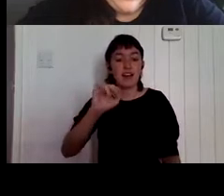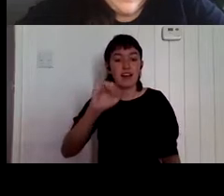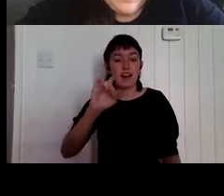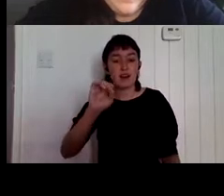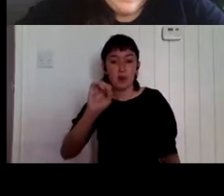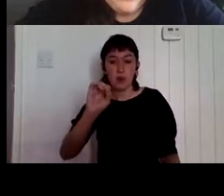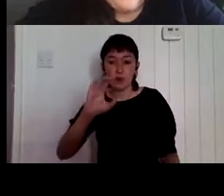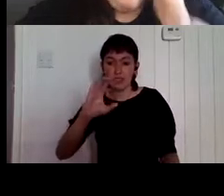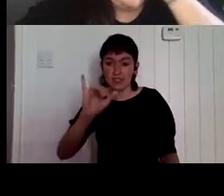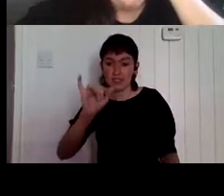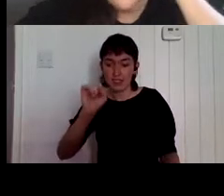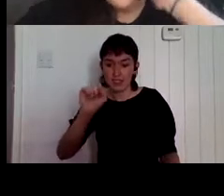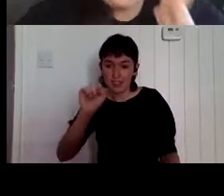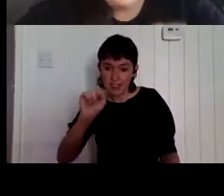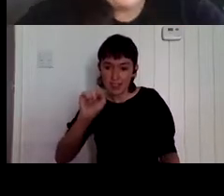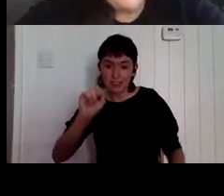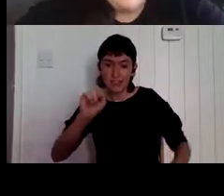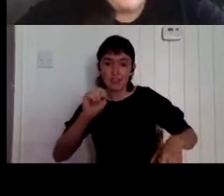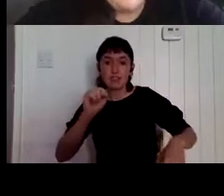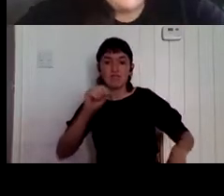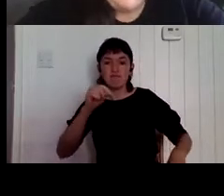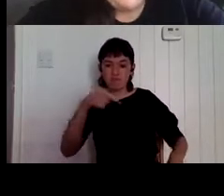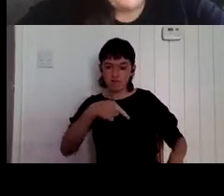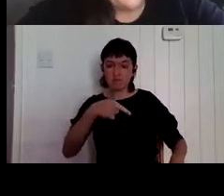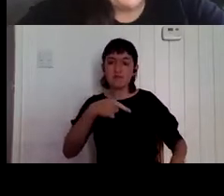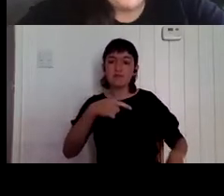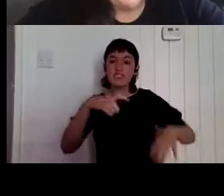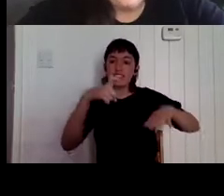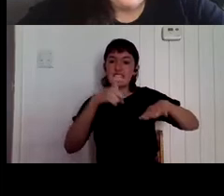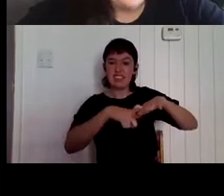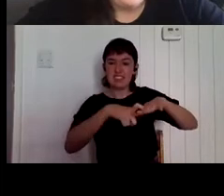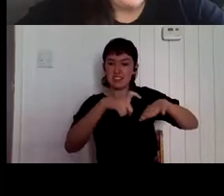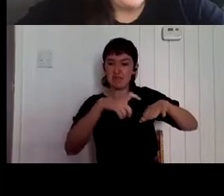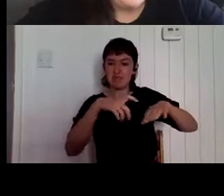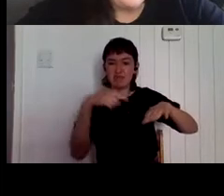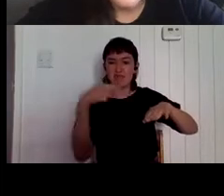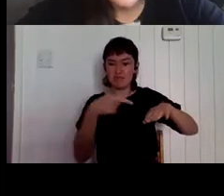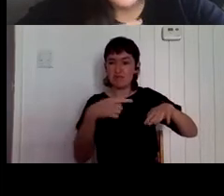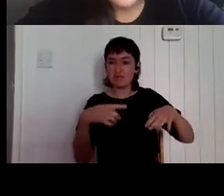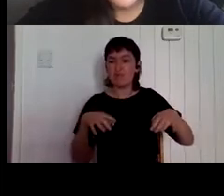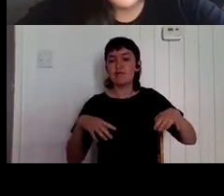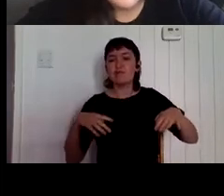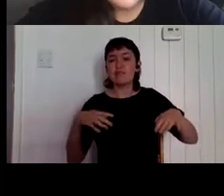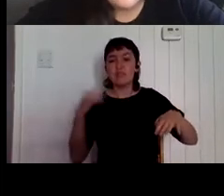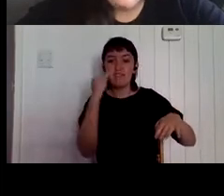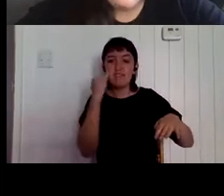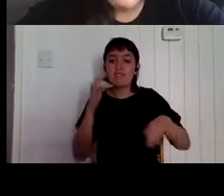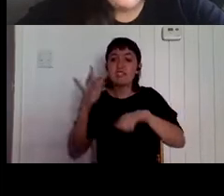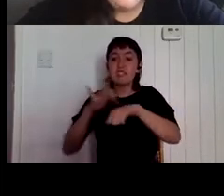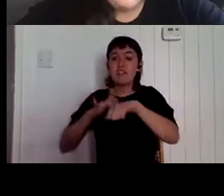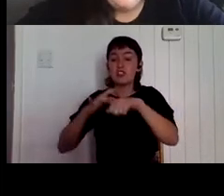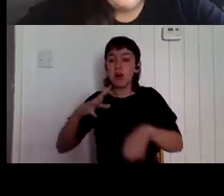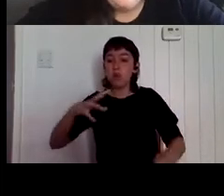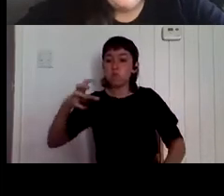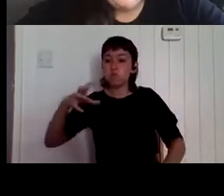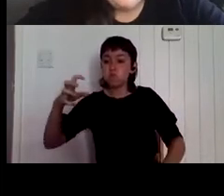nematocyst. And it will, it's what stings you when you touch a jellyfish. It's mechanically triggered. And when you lightly brush it,